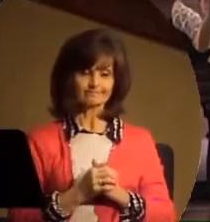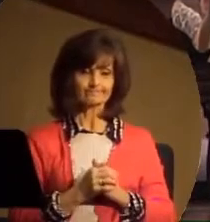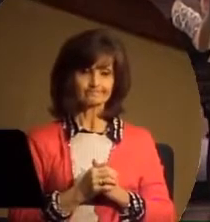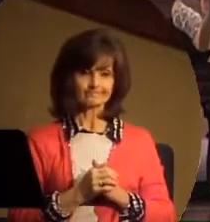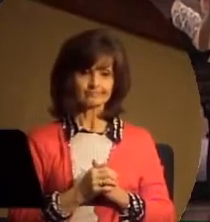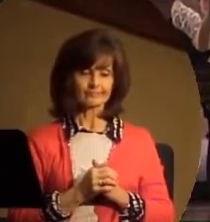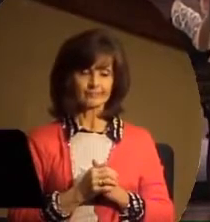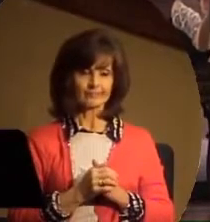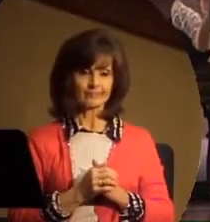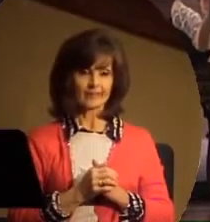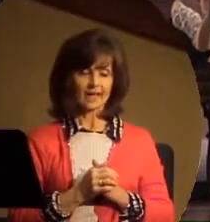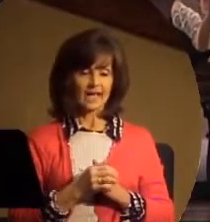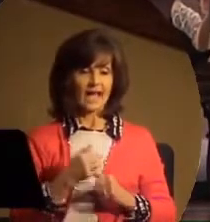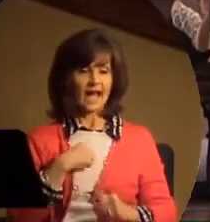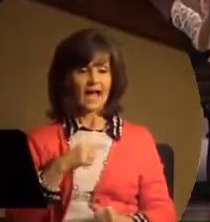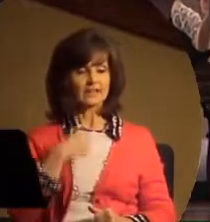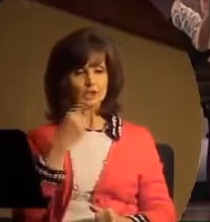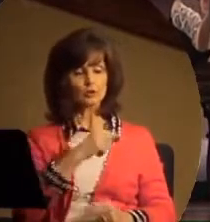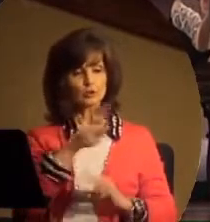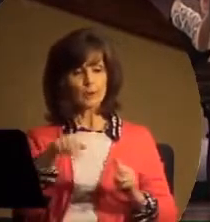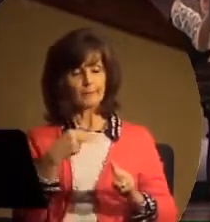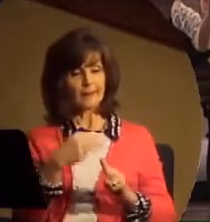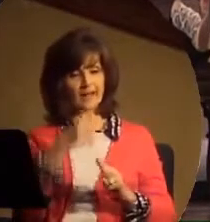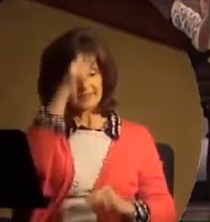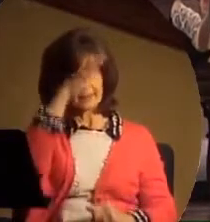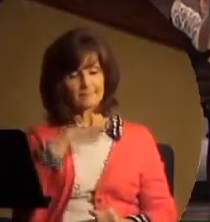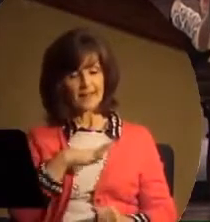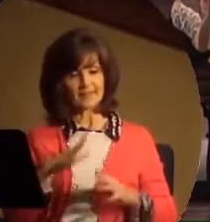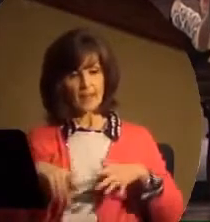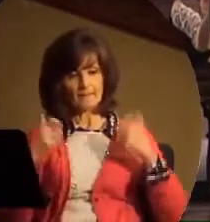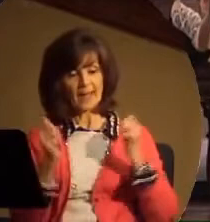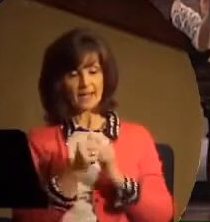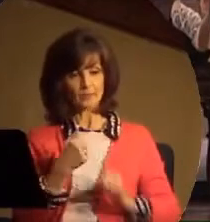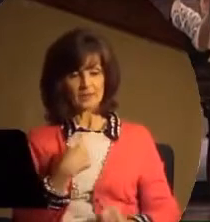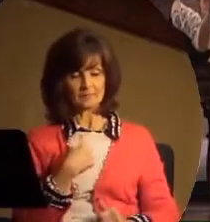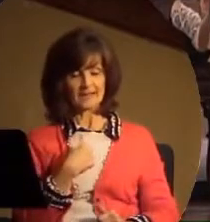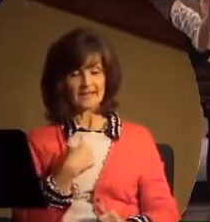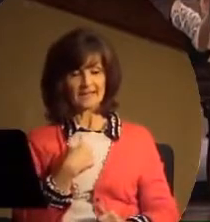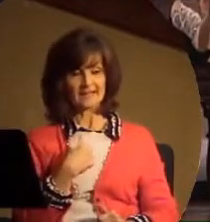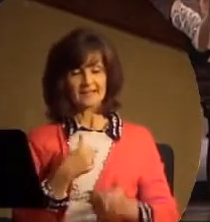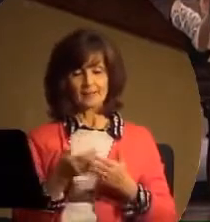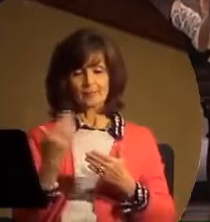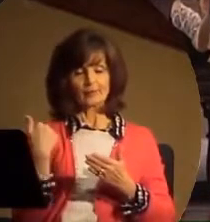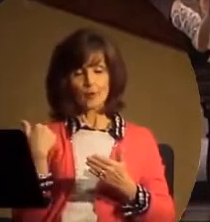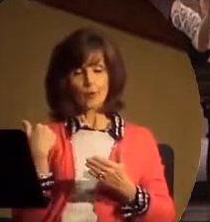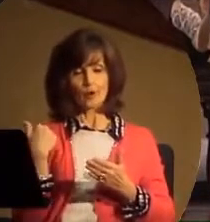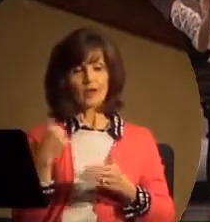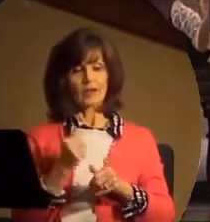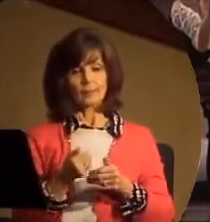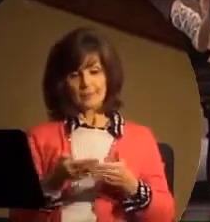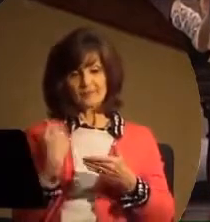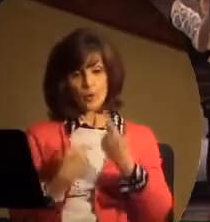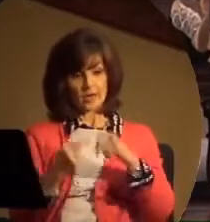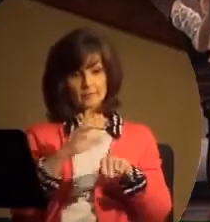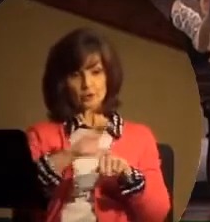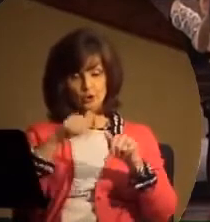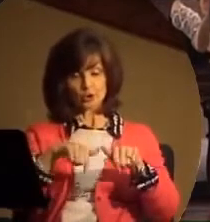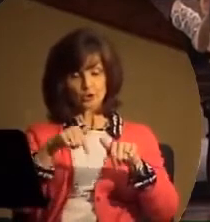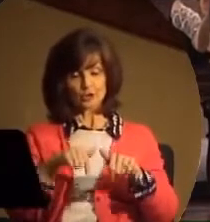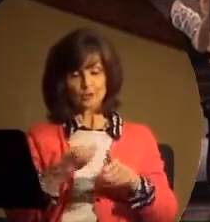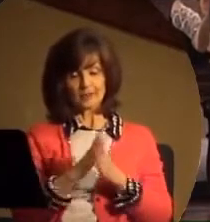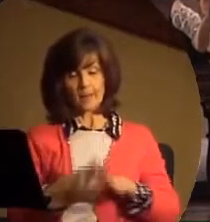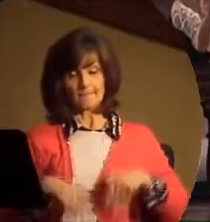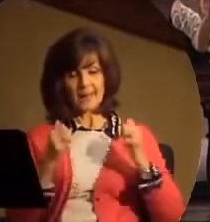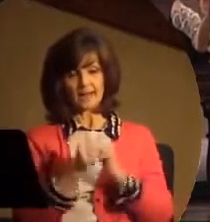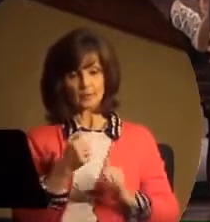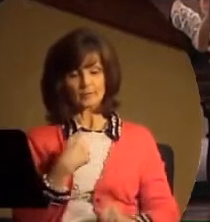you, I hate to tell you, but I told you about that old boy that got mad at me that day and used to come to church here, and he got mad at me. He